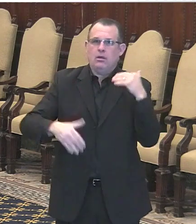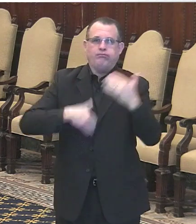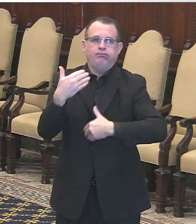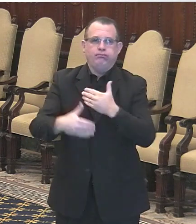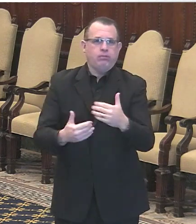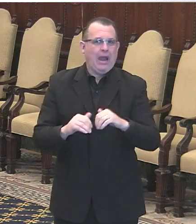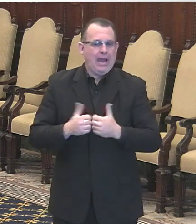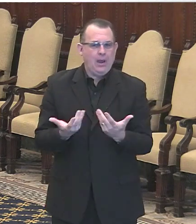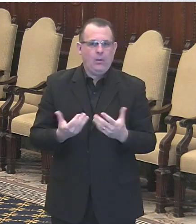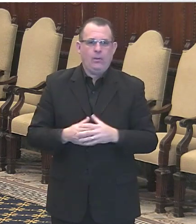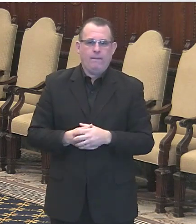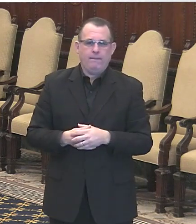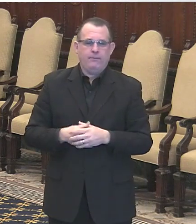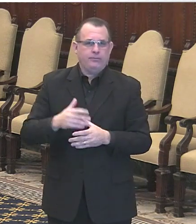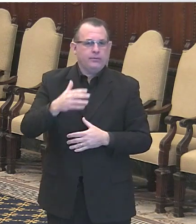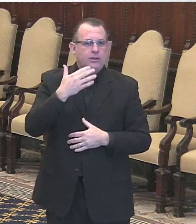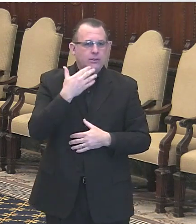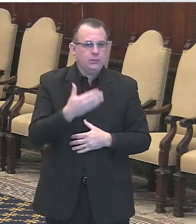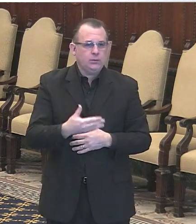you so much.